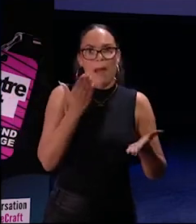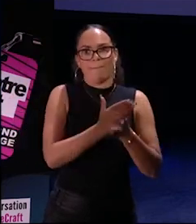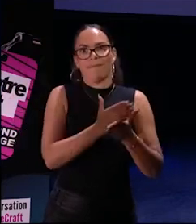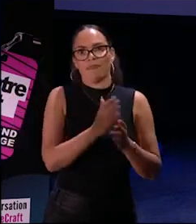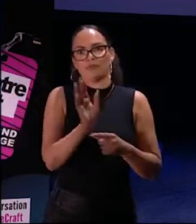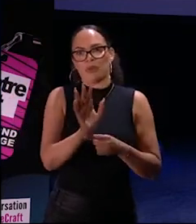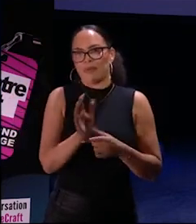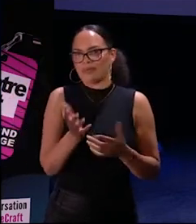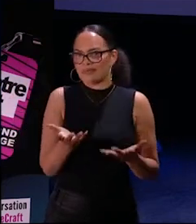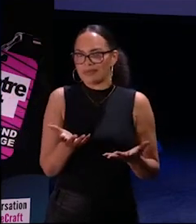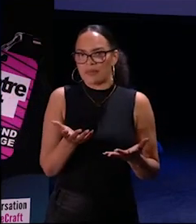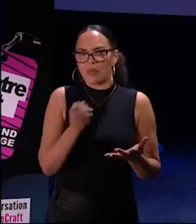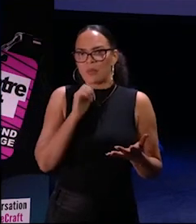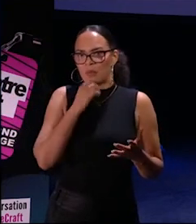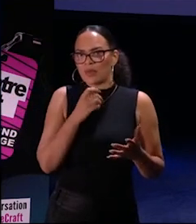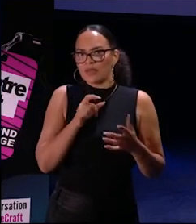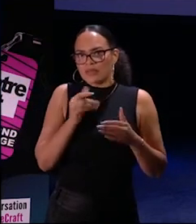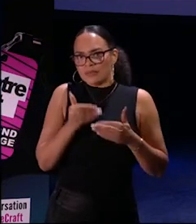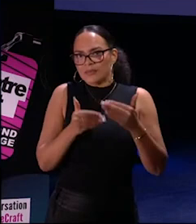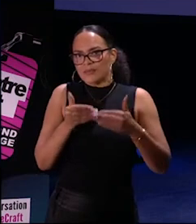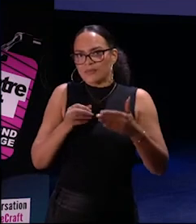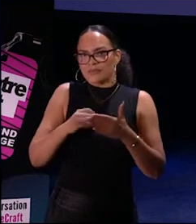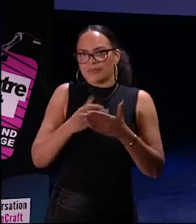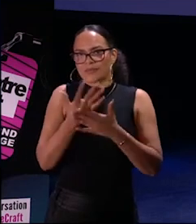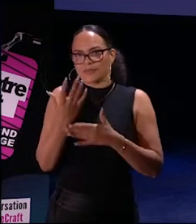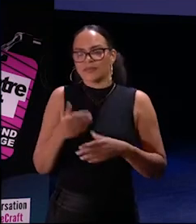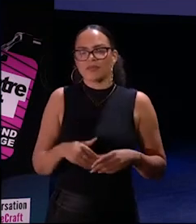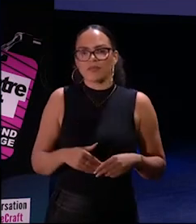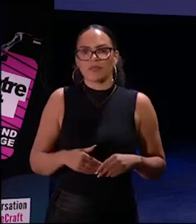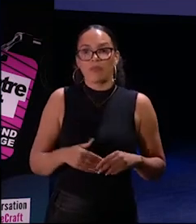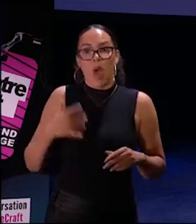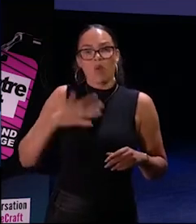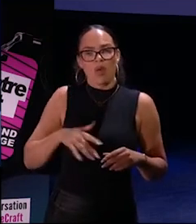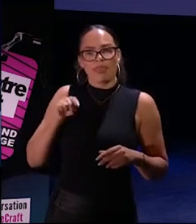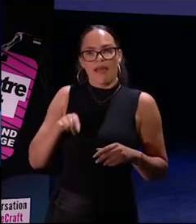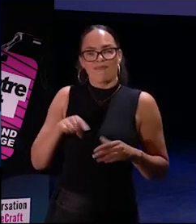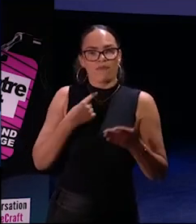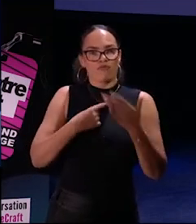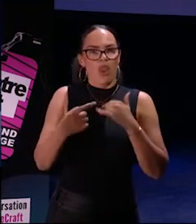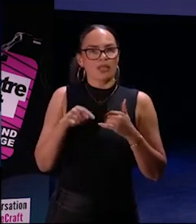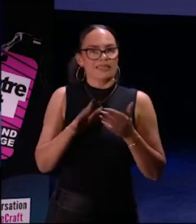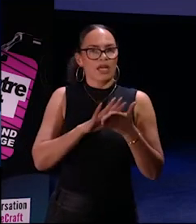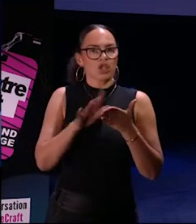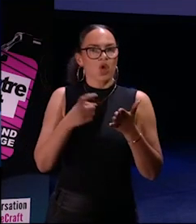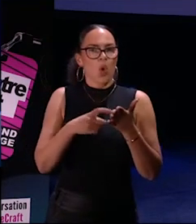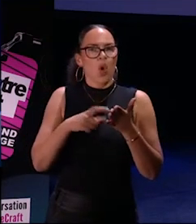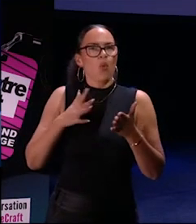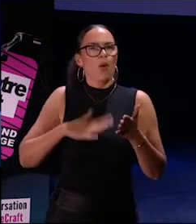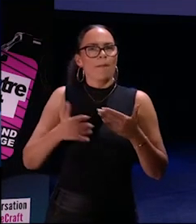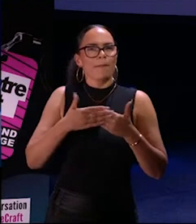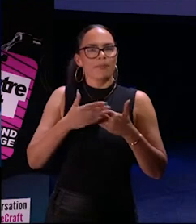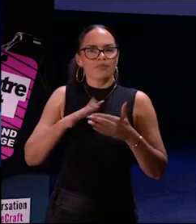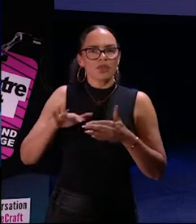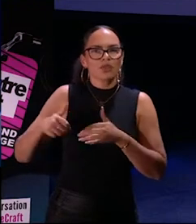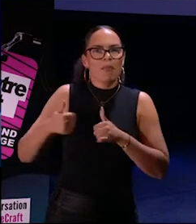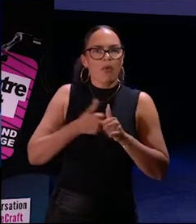care and so that's a big part of what I want freelancers to have is a little bit more support from